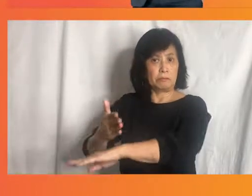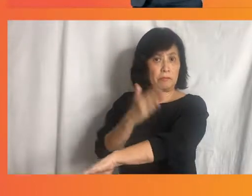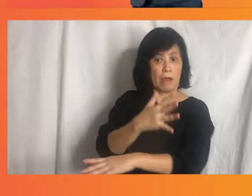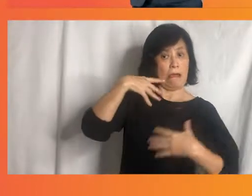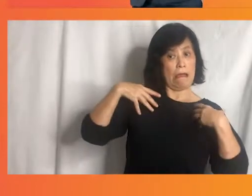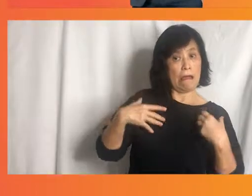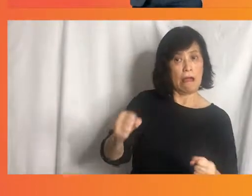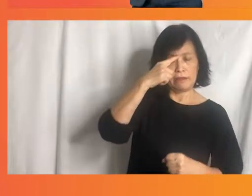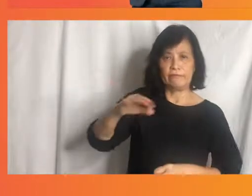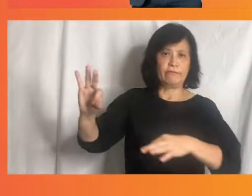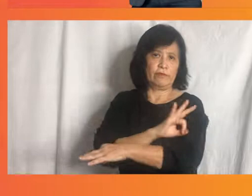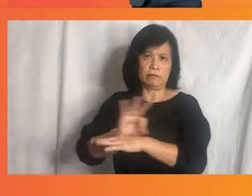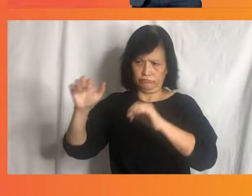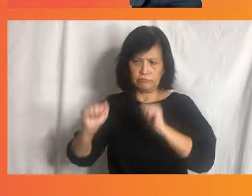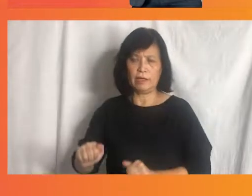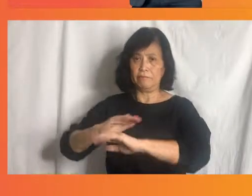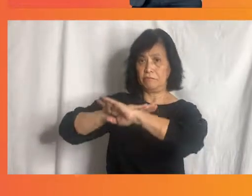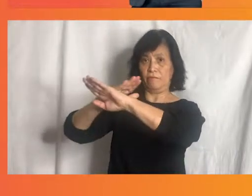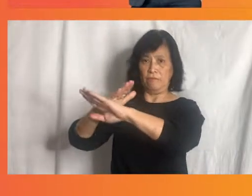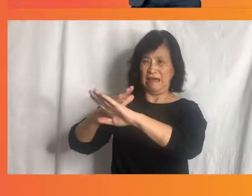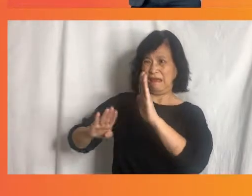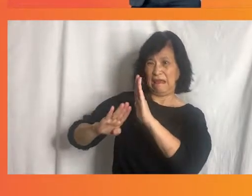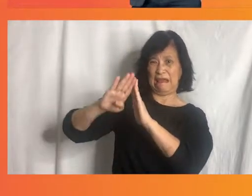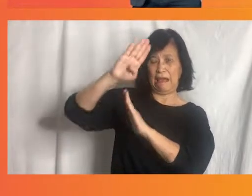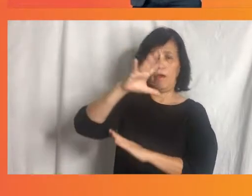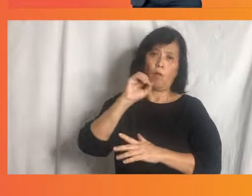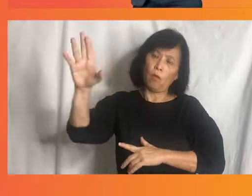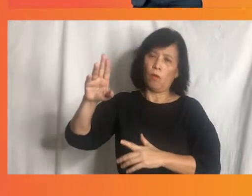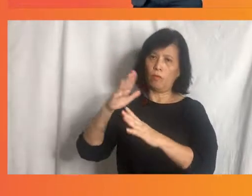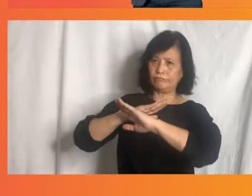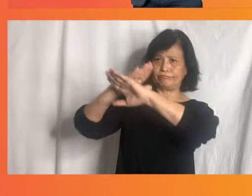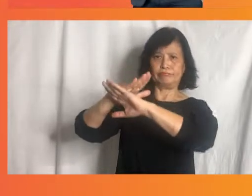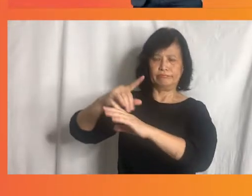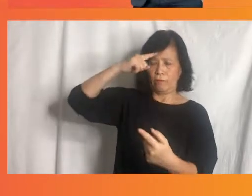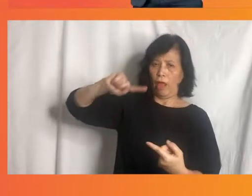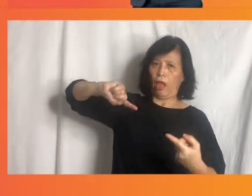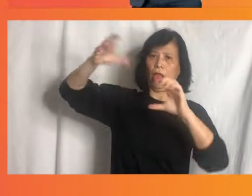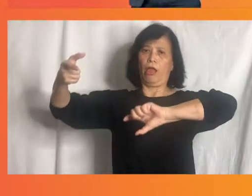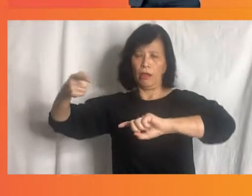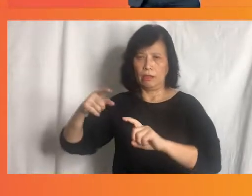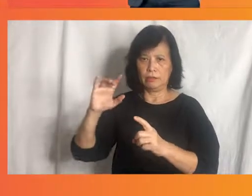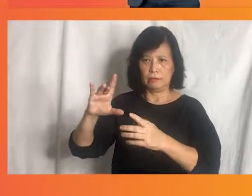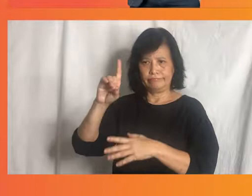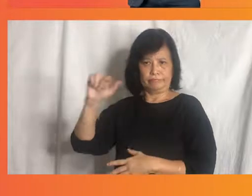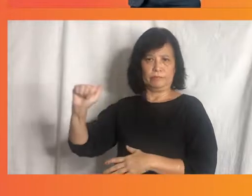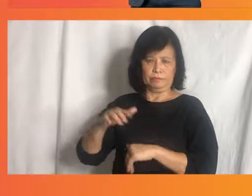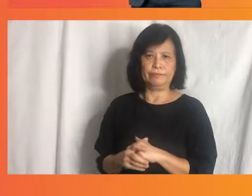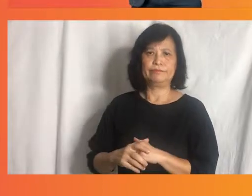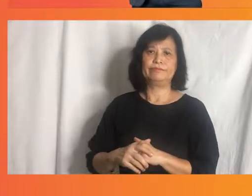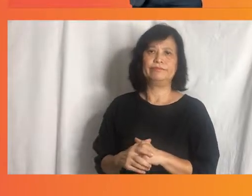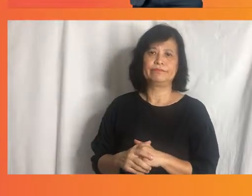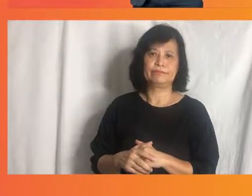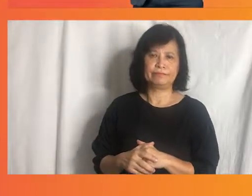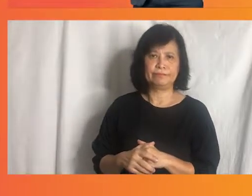prevent the development or control the progress of chronic disease and mediate or reduce the psychosocial impact of disability.